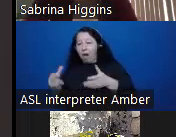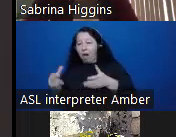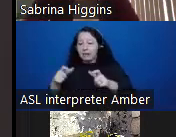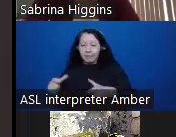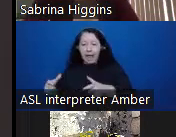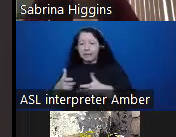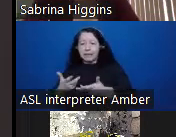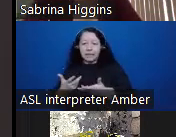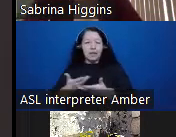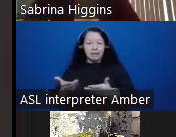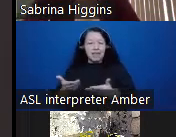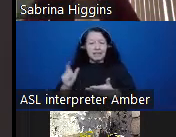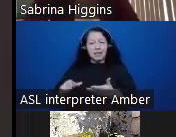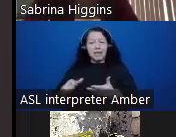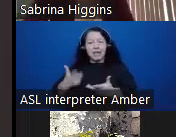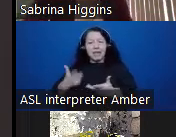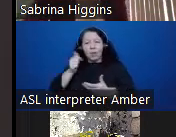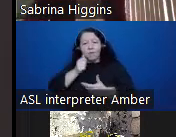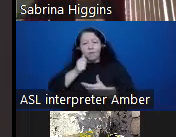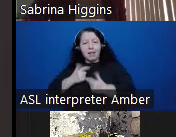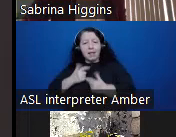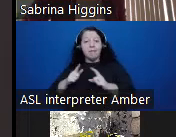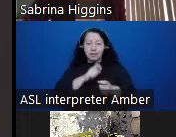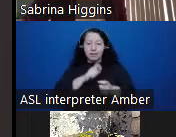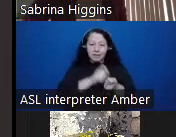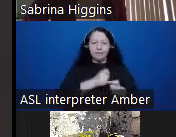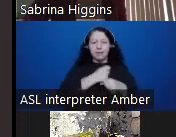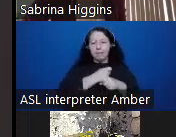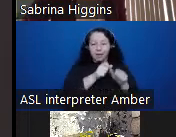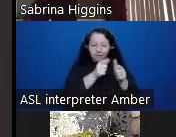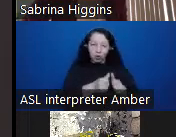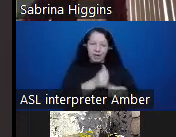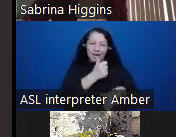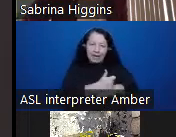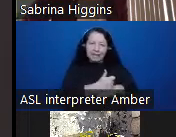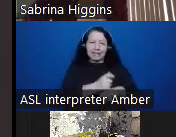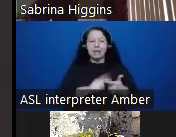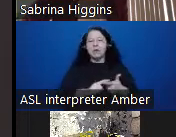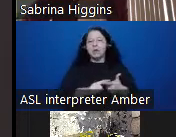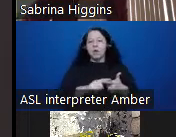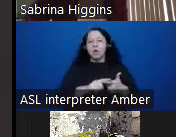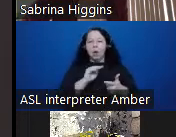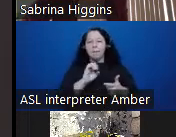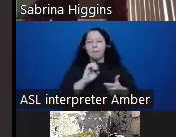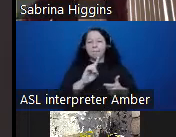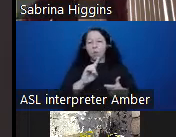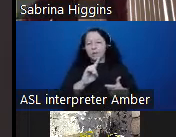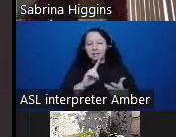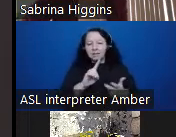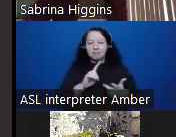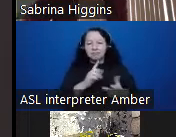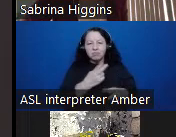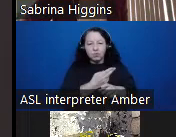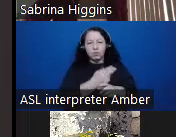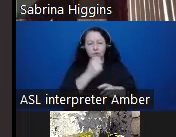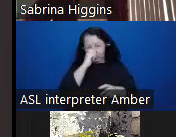things, but some that are specifically making figurines, some that are making molded vessels, things like that. But it's not